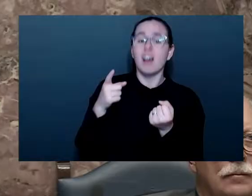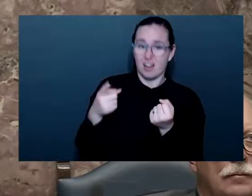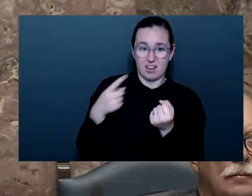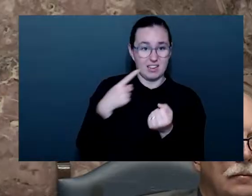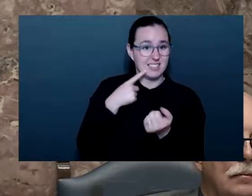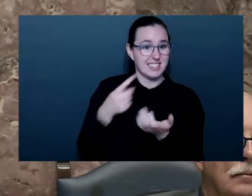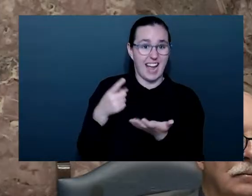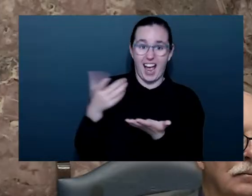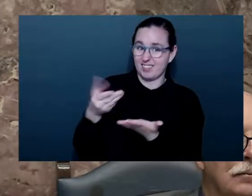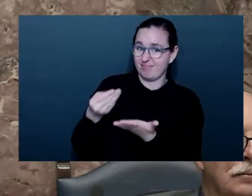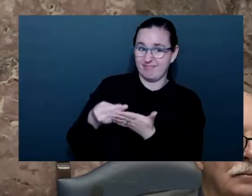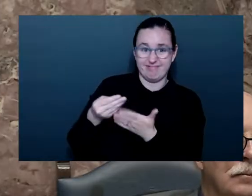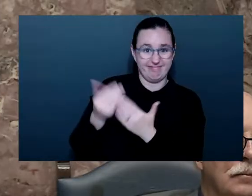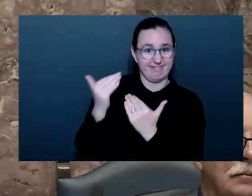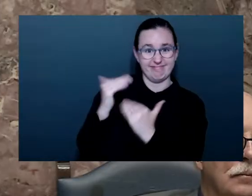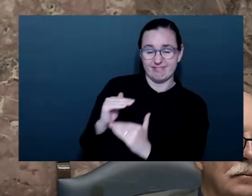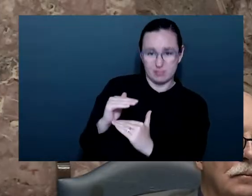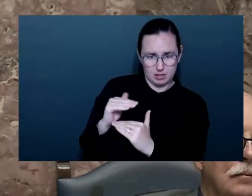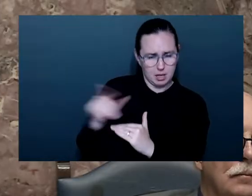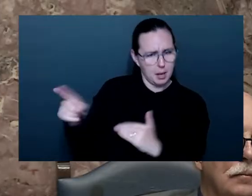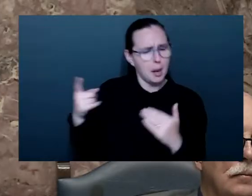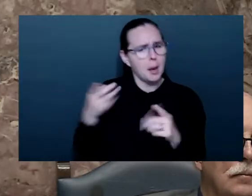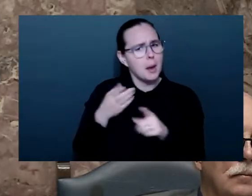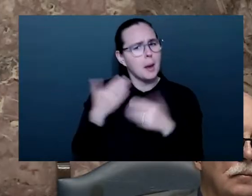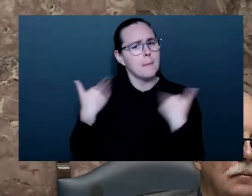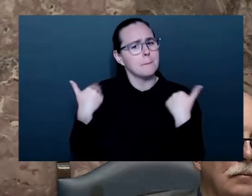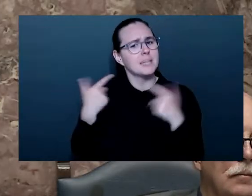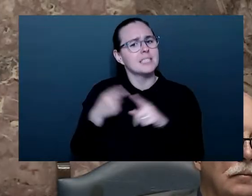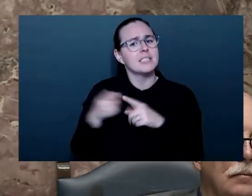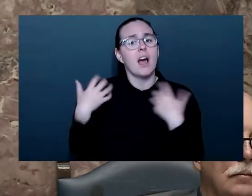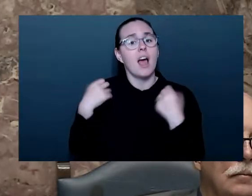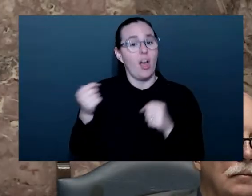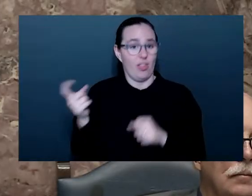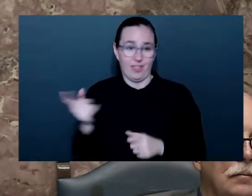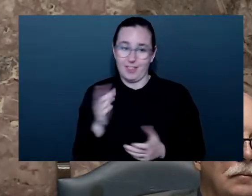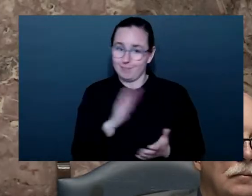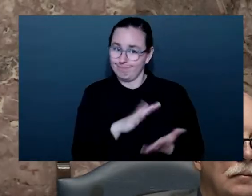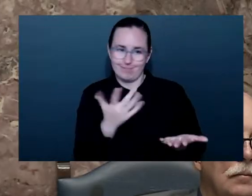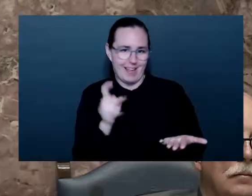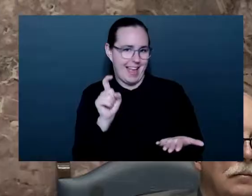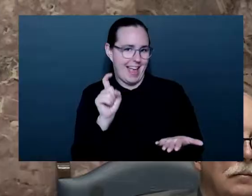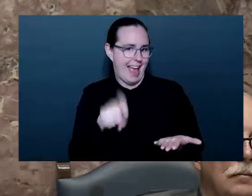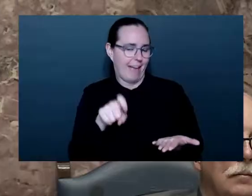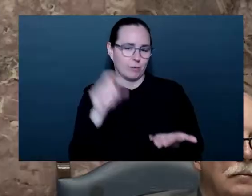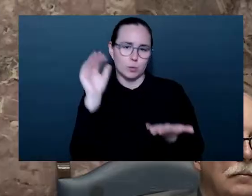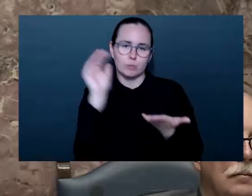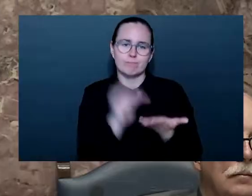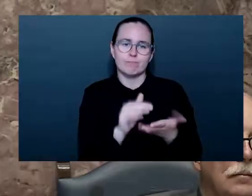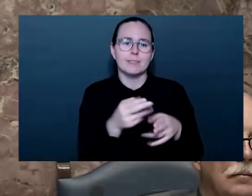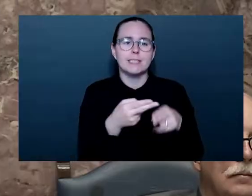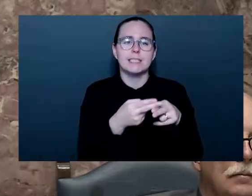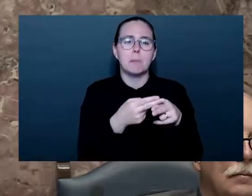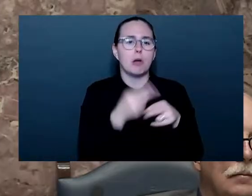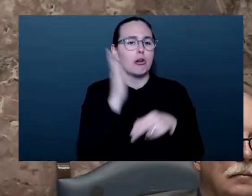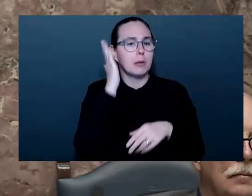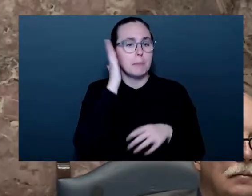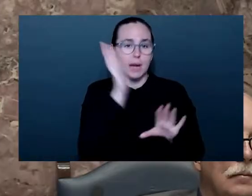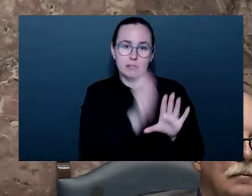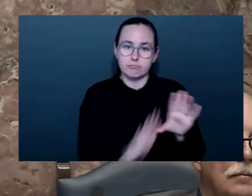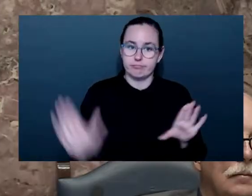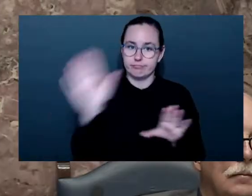given explicit instructions to reduce the number of temp beds across the island." Yeah. Sounds like a